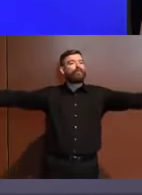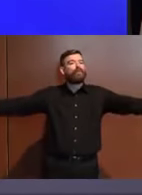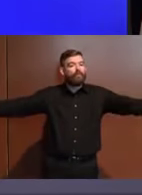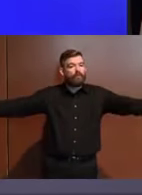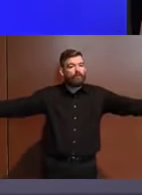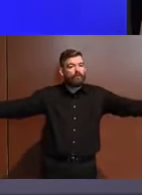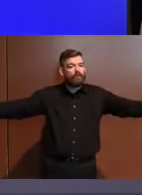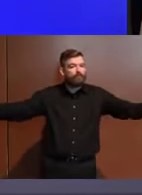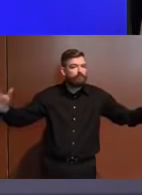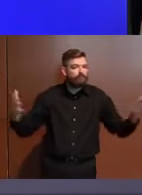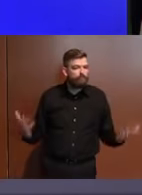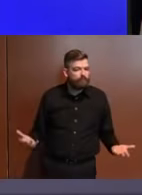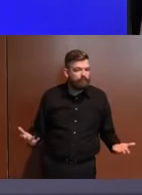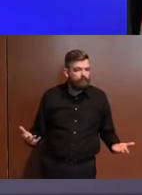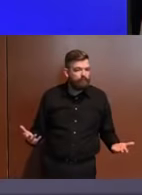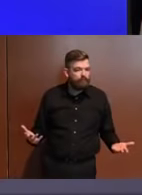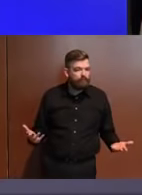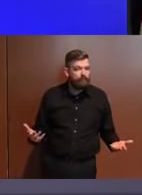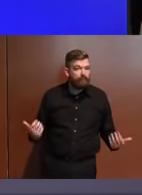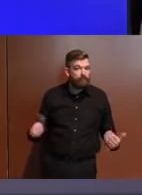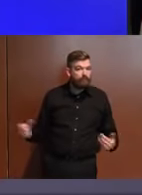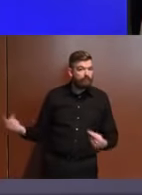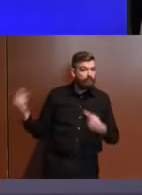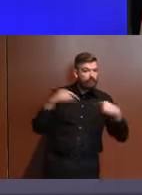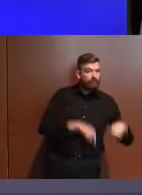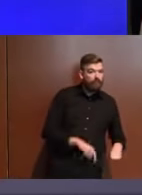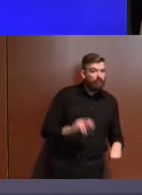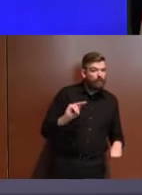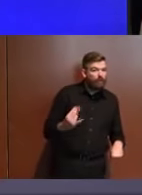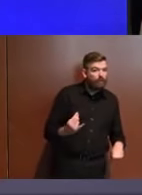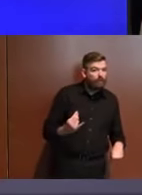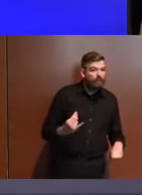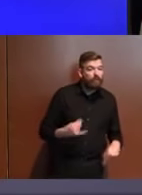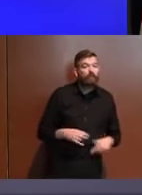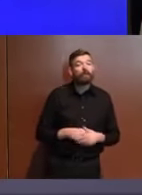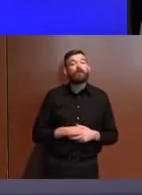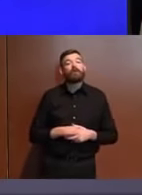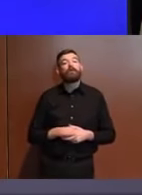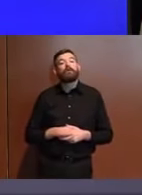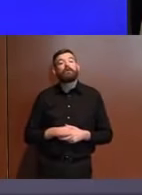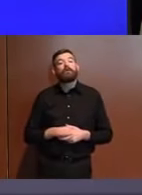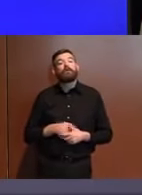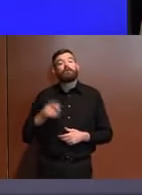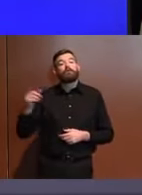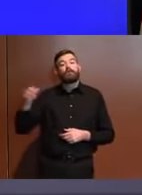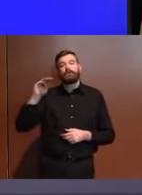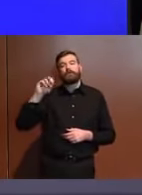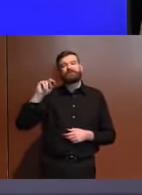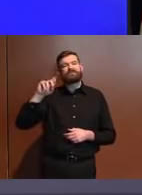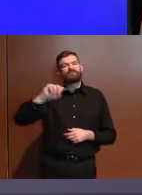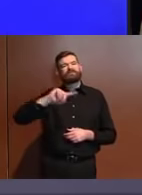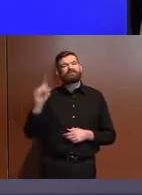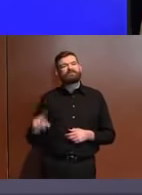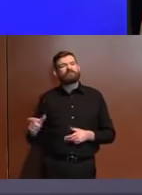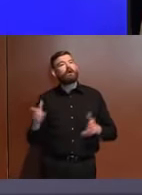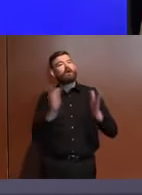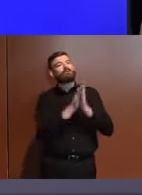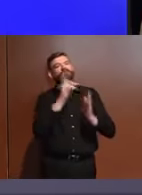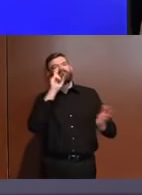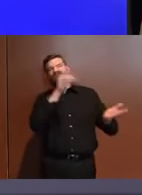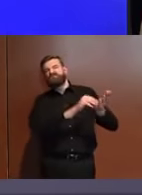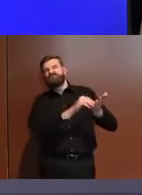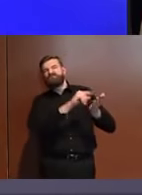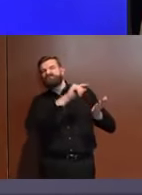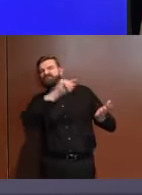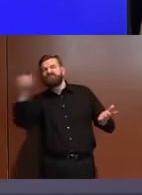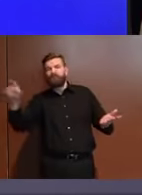ventilators. Senator Menendez says you guys requested 2,500 and we're given 4. By mid-April, will you have enough ventilators on